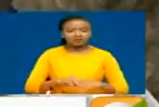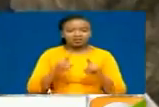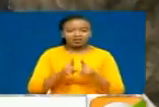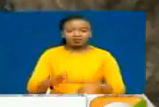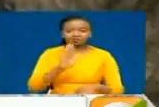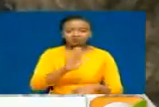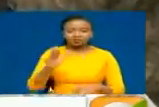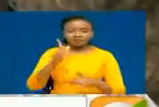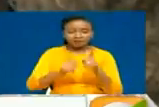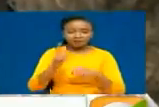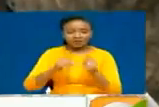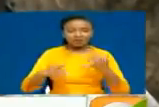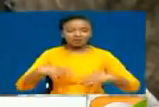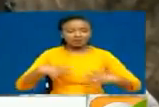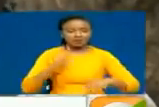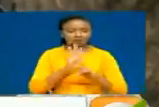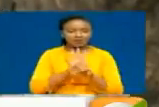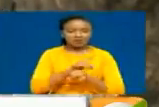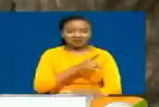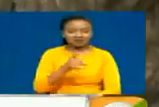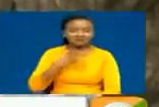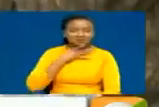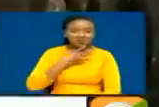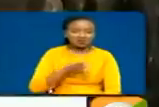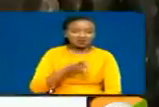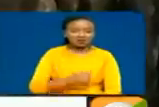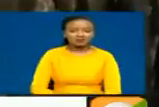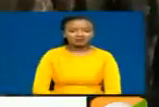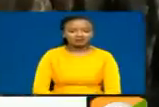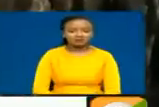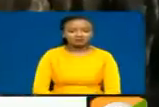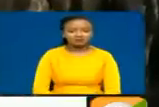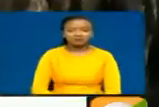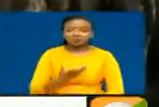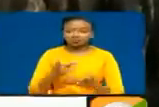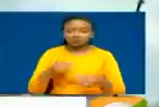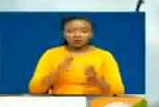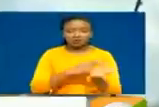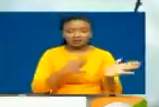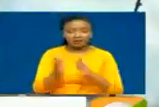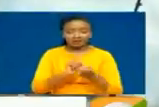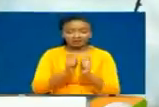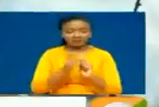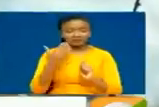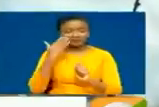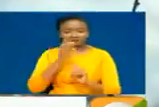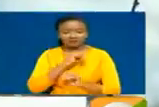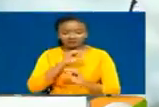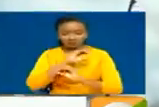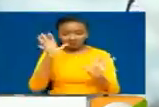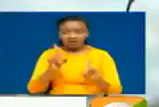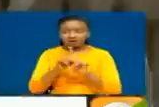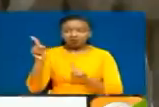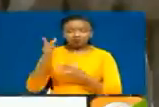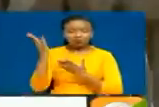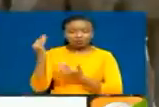also liked by most of the pastoral communities who have settled down. As the effects of climate change bite, KALRO aims at